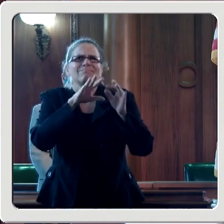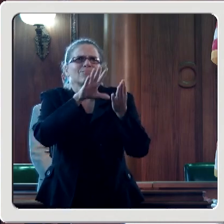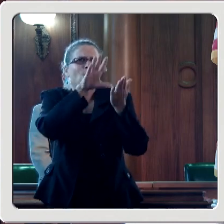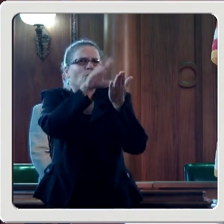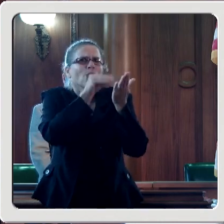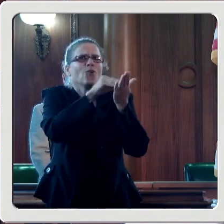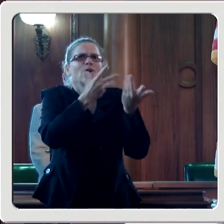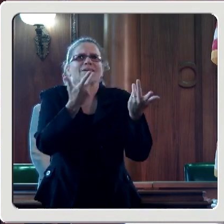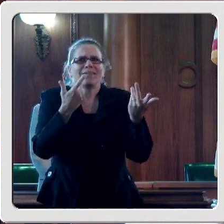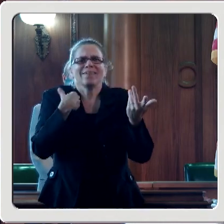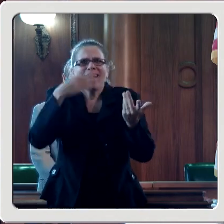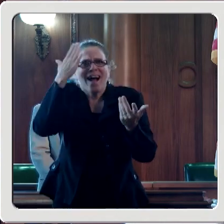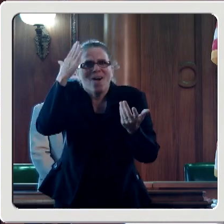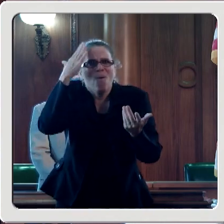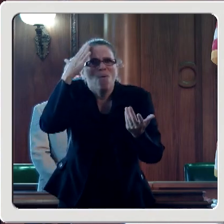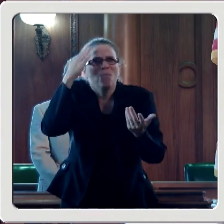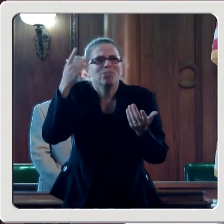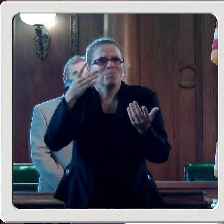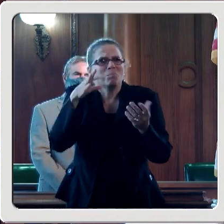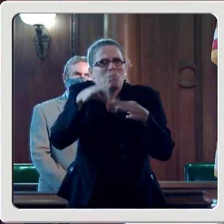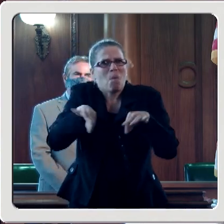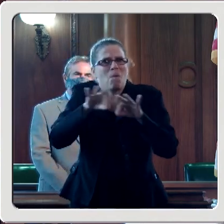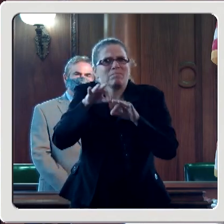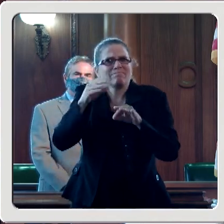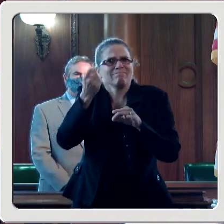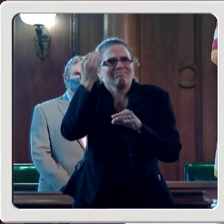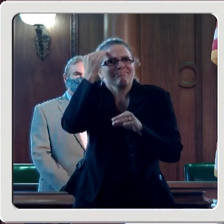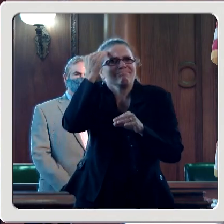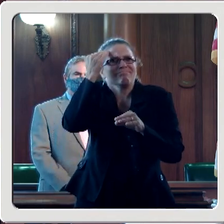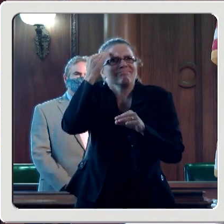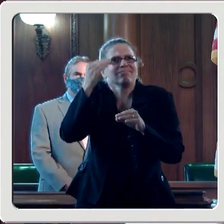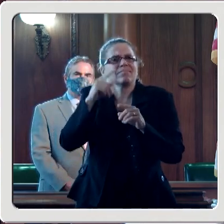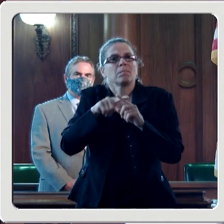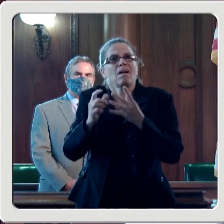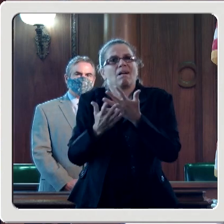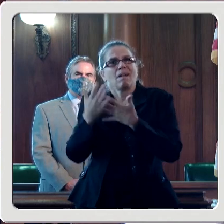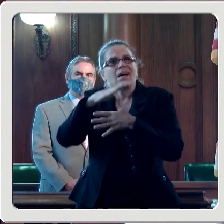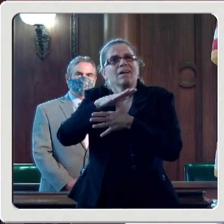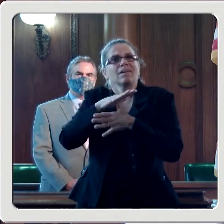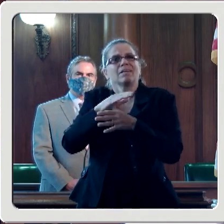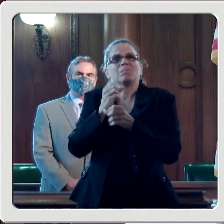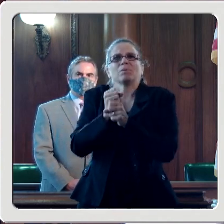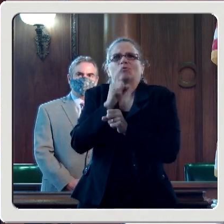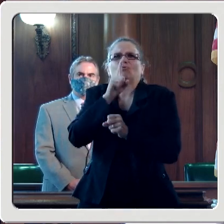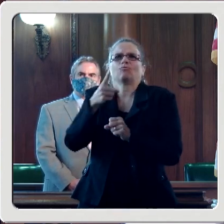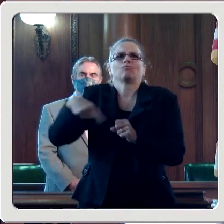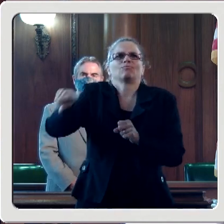the safety of our students, and we have to make that our priority number one.